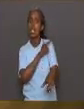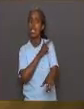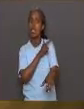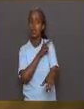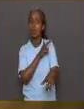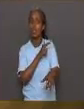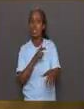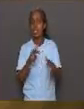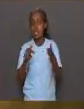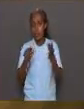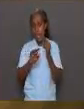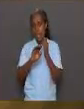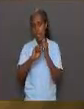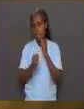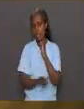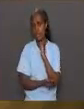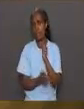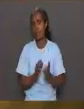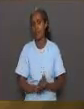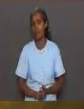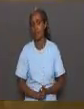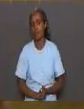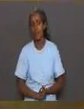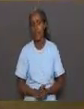length of the edge of the base.